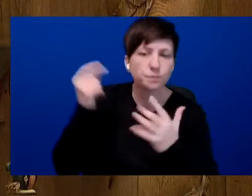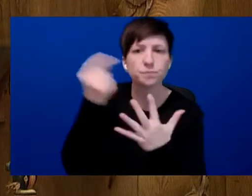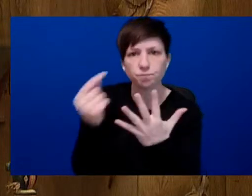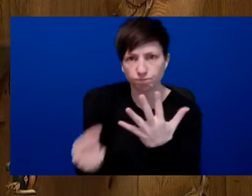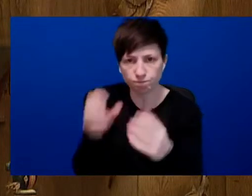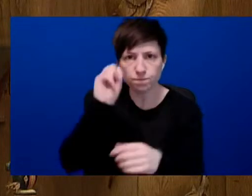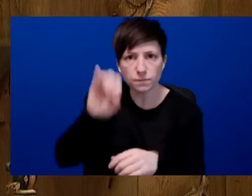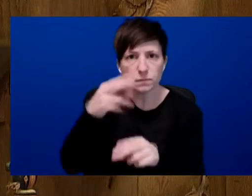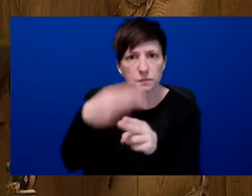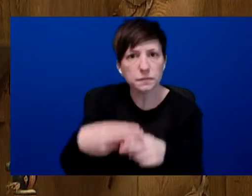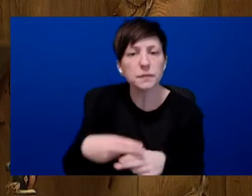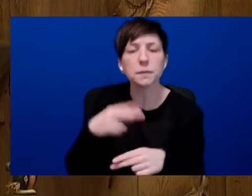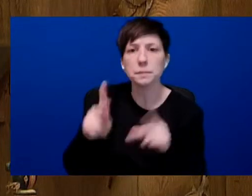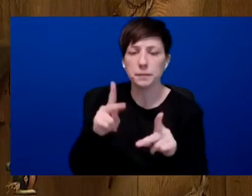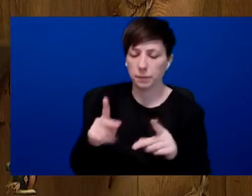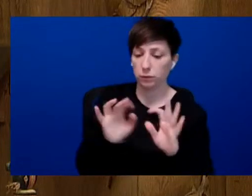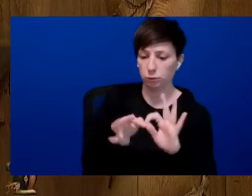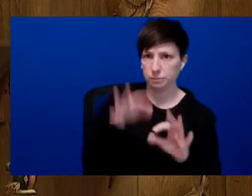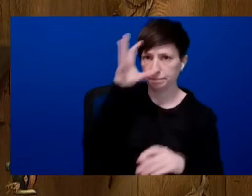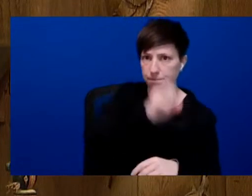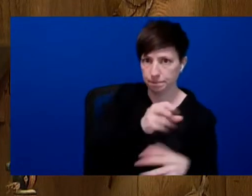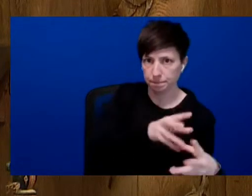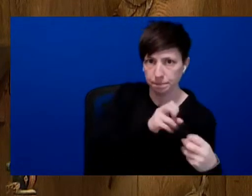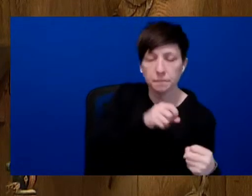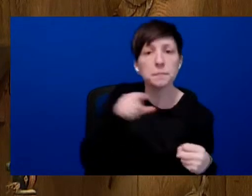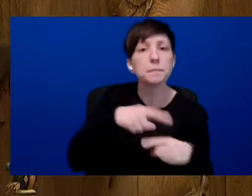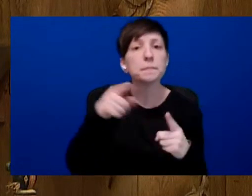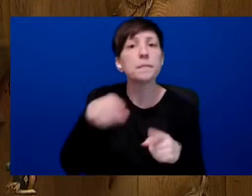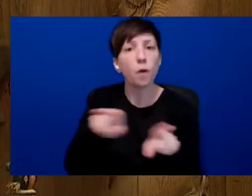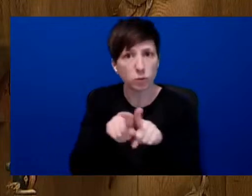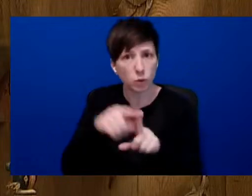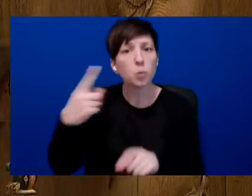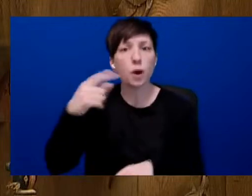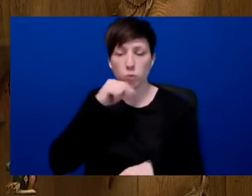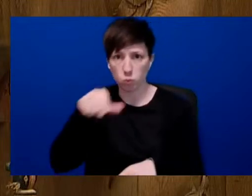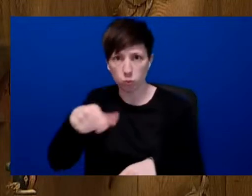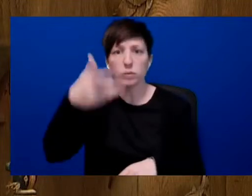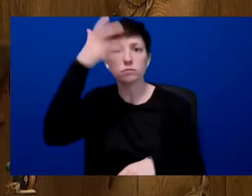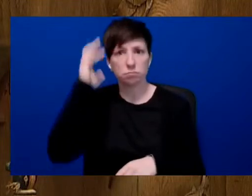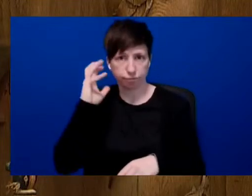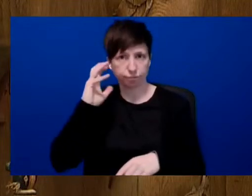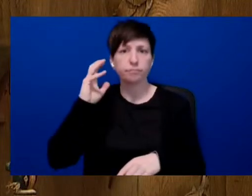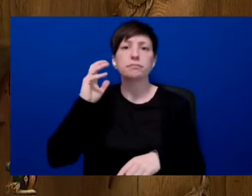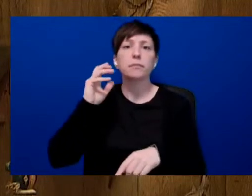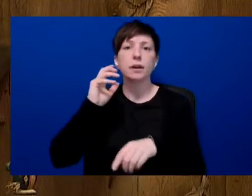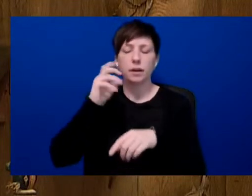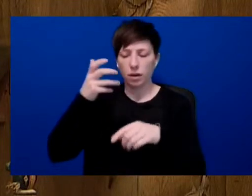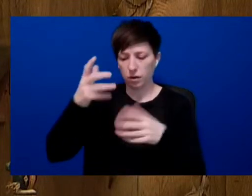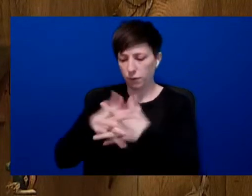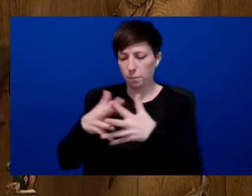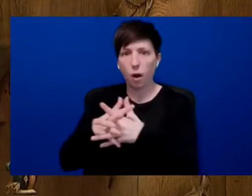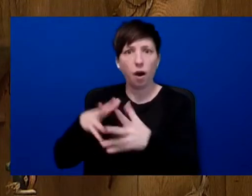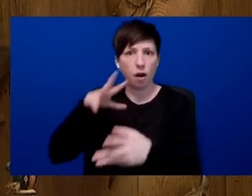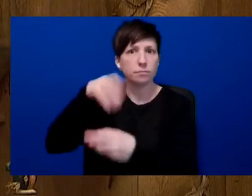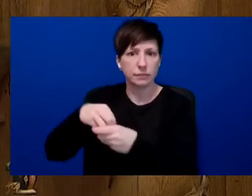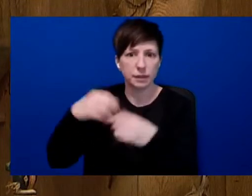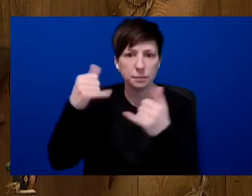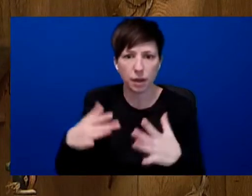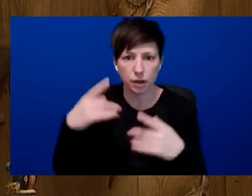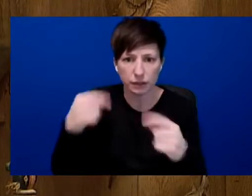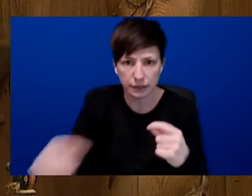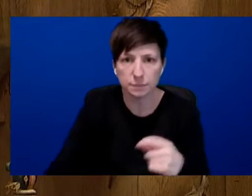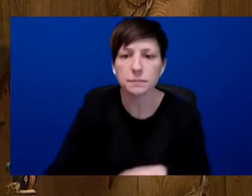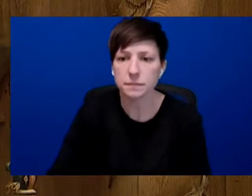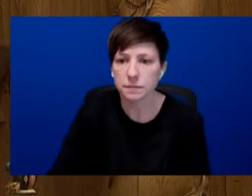frequently filmed in Vancouver and played linebacker for the BC Lions. From the world of sports, we mourn rower Dean Crawford